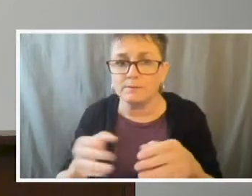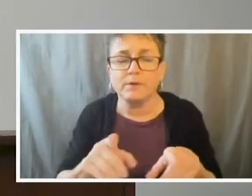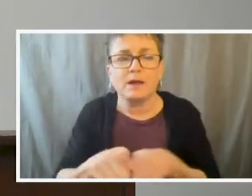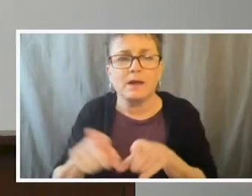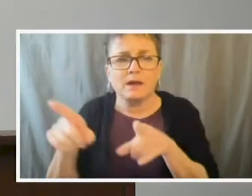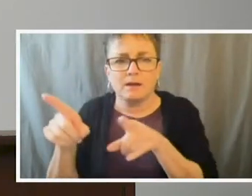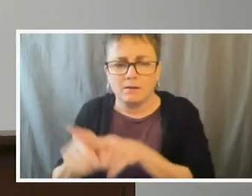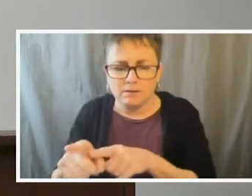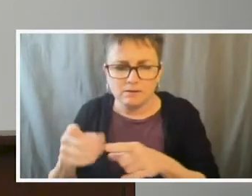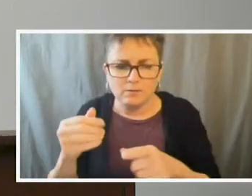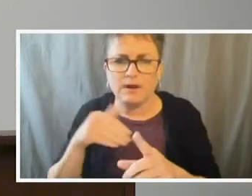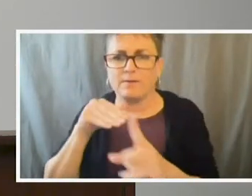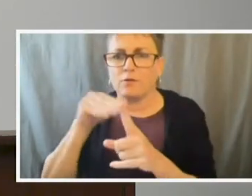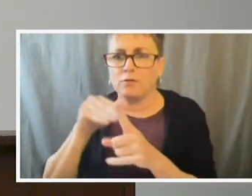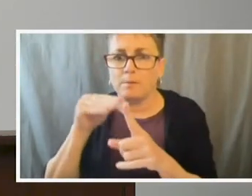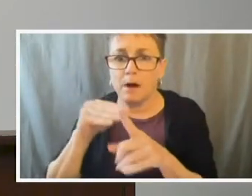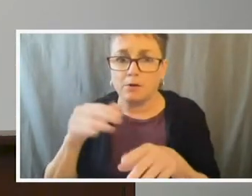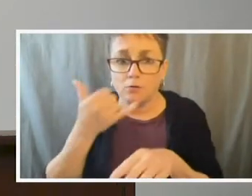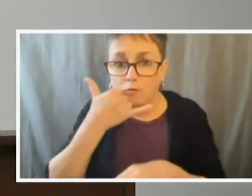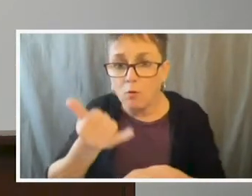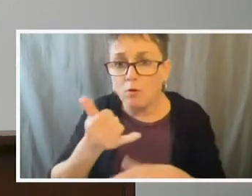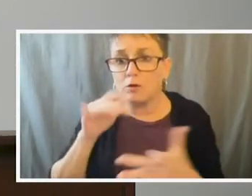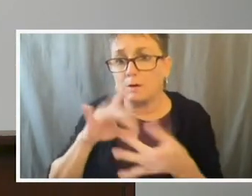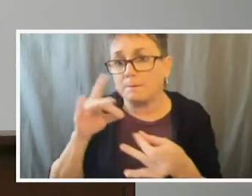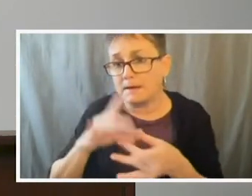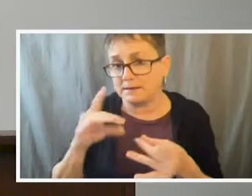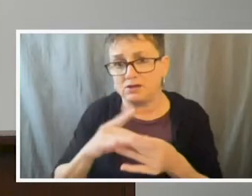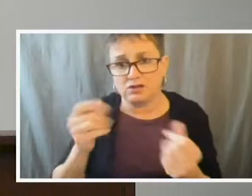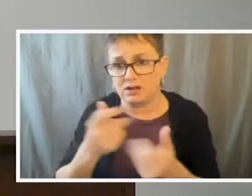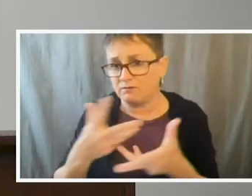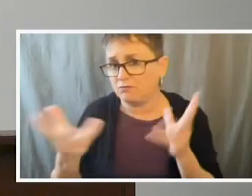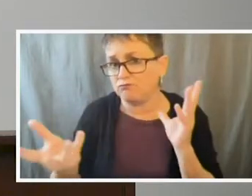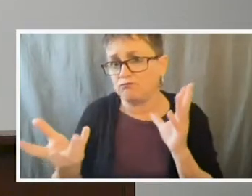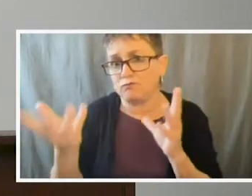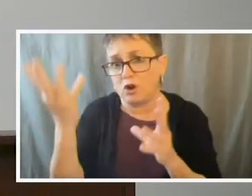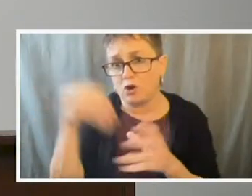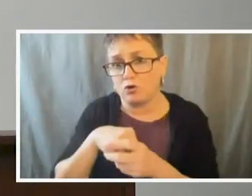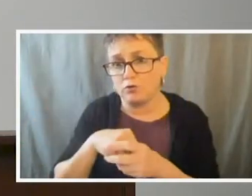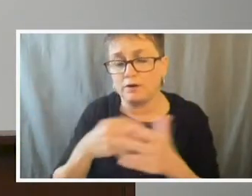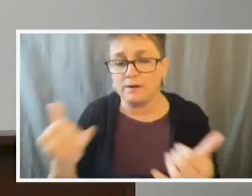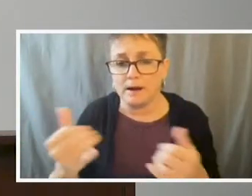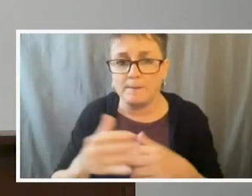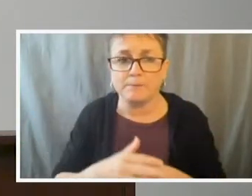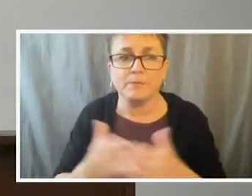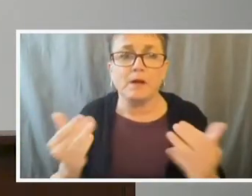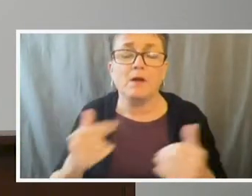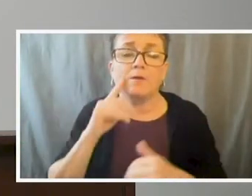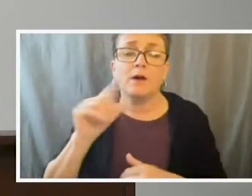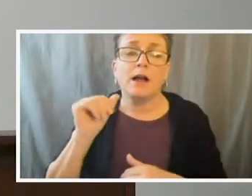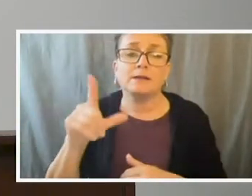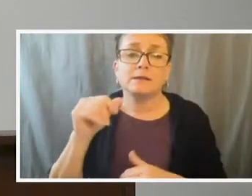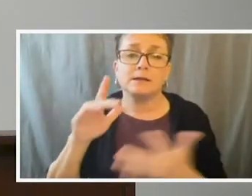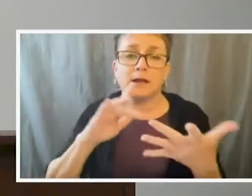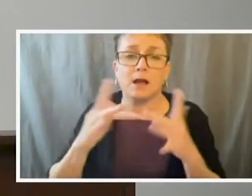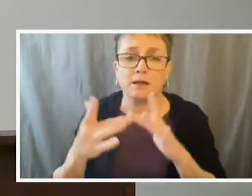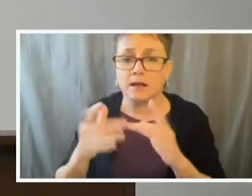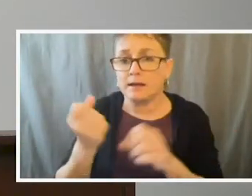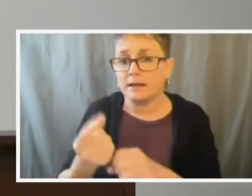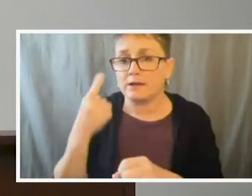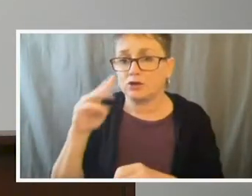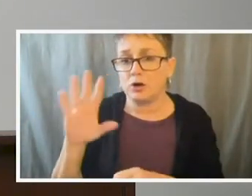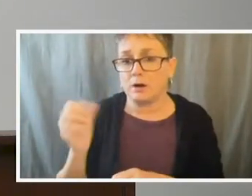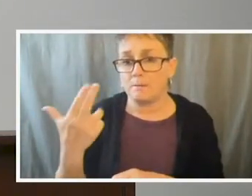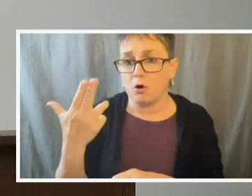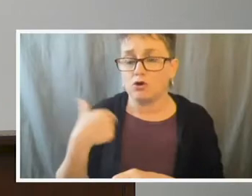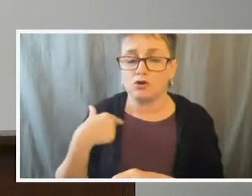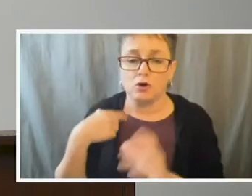text messages or phone calls. Building on the success of Access Link Online, last year in March, we introduced a dedicated Access